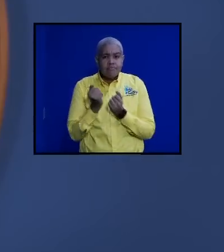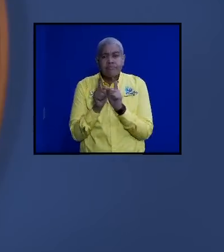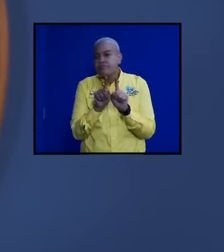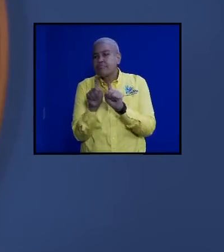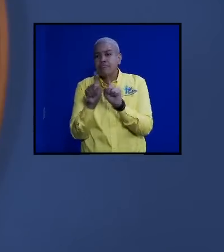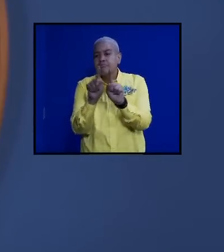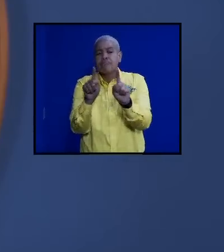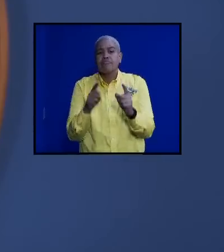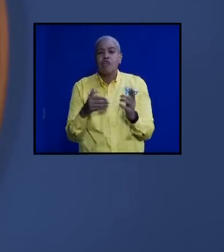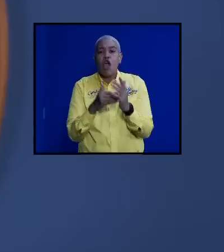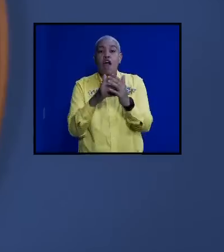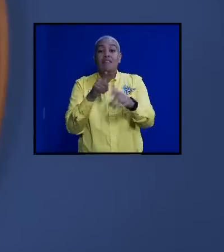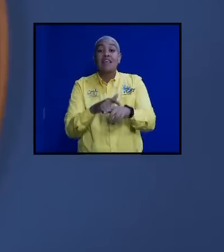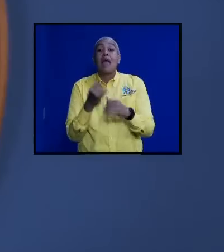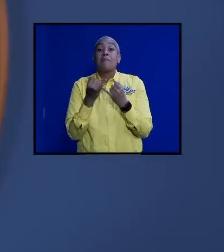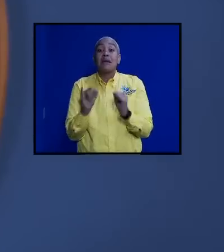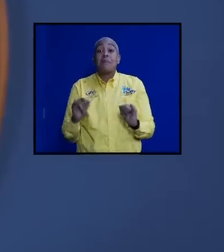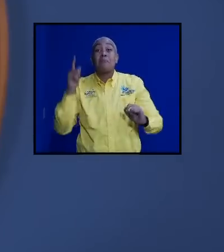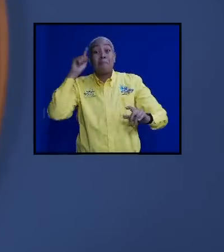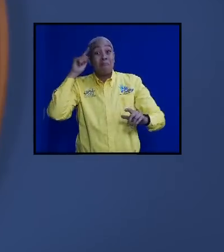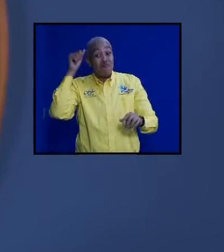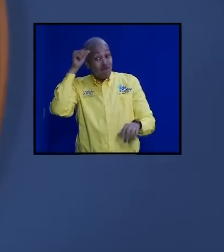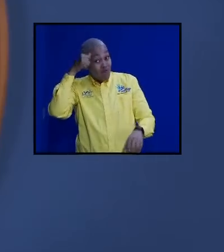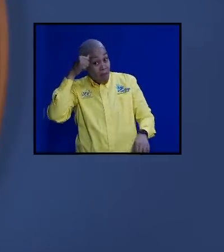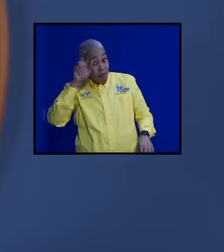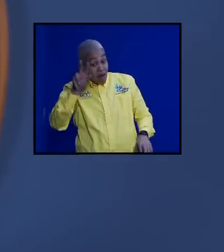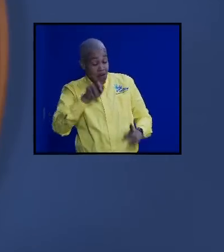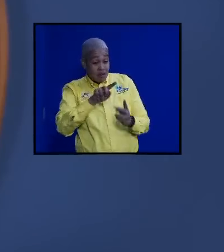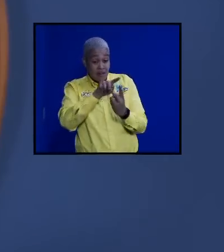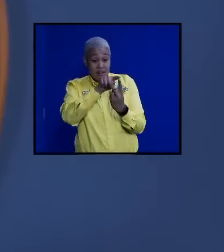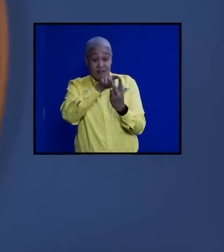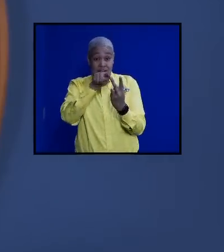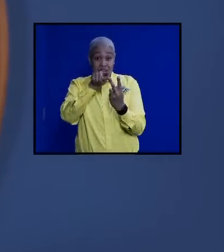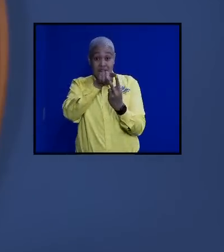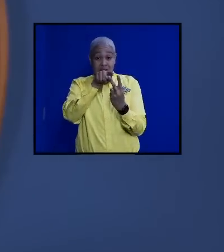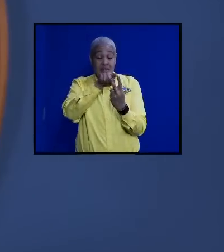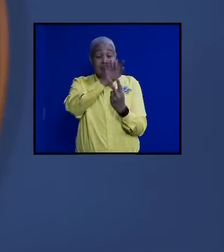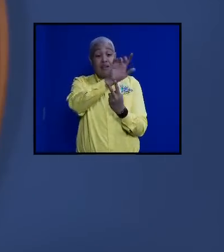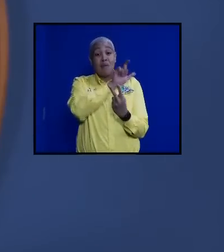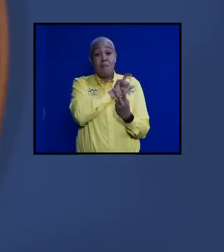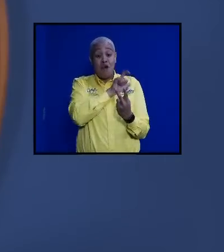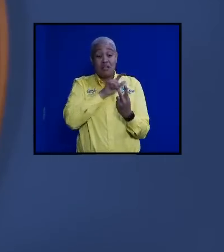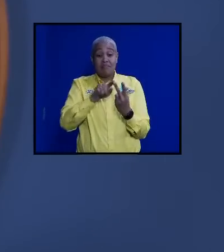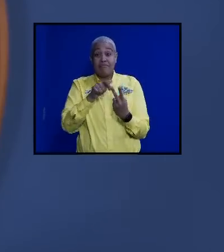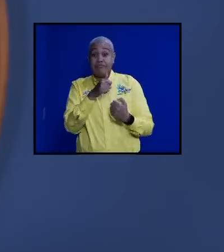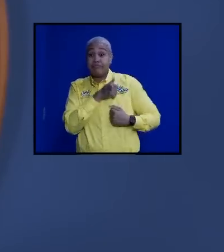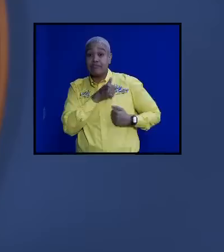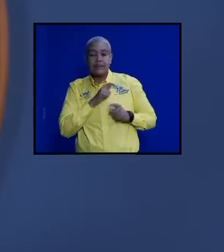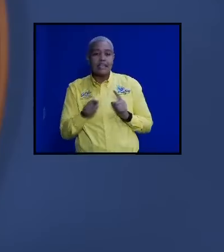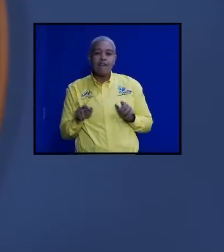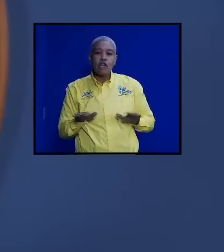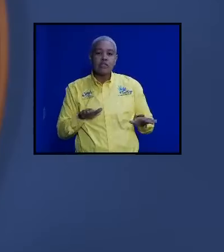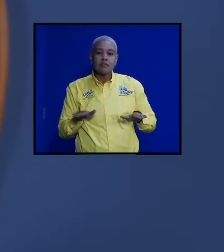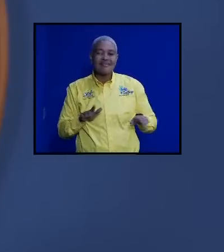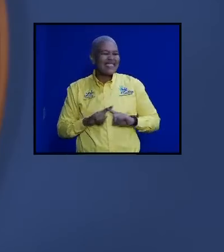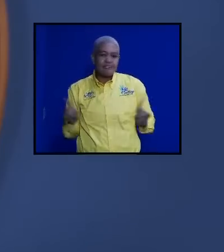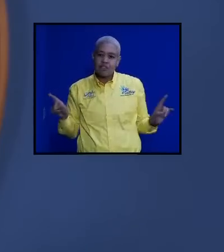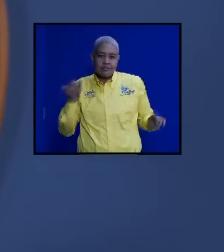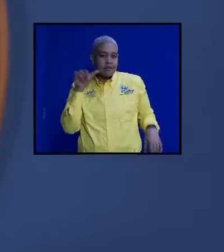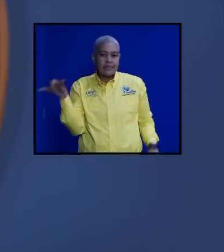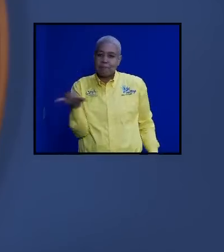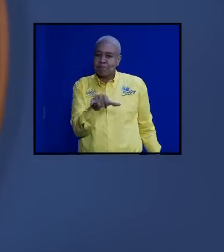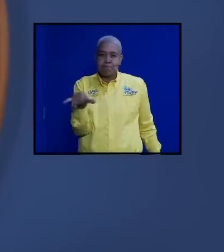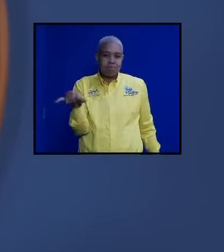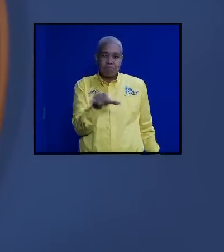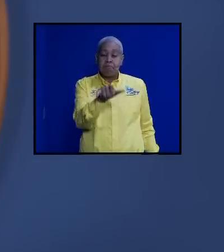independent, bearing in mind that the two organizations operate on a different rhythm, as they call it. So it's